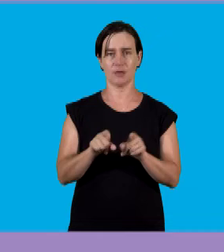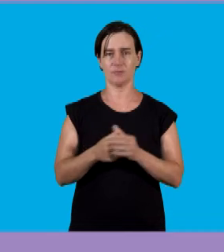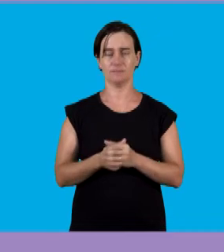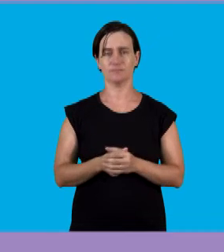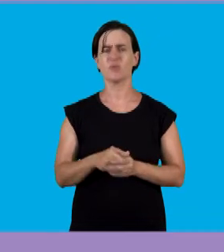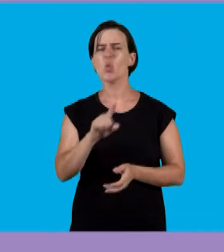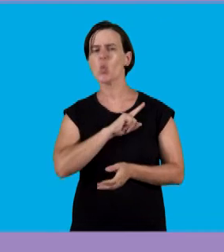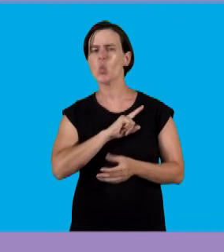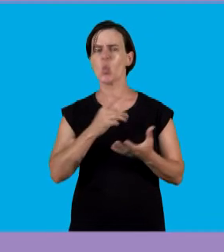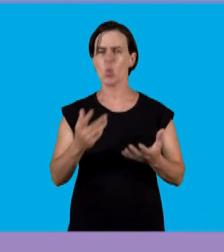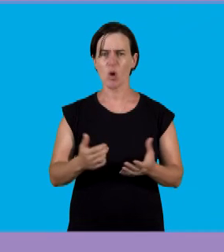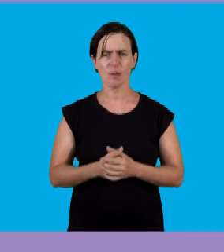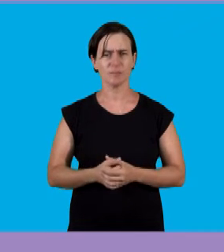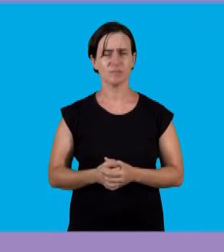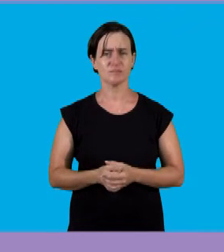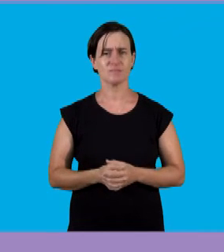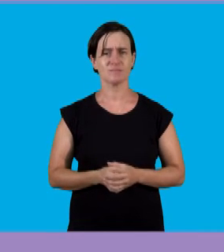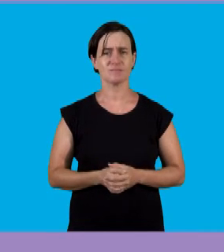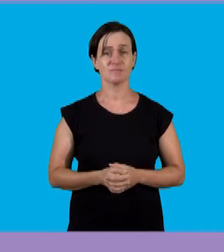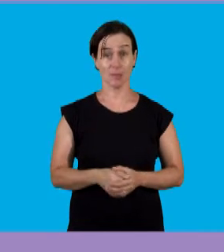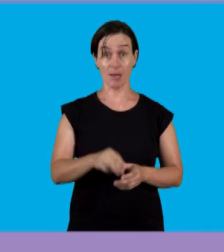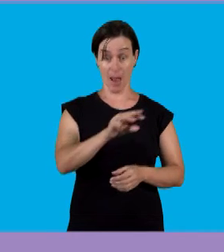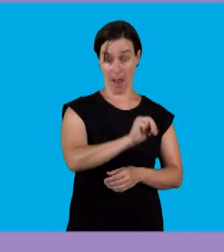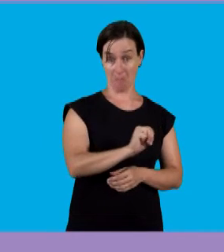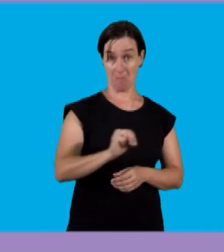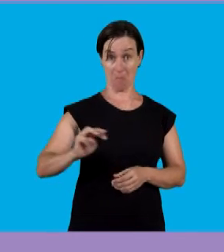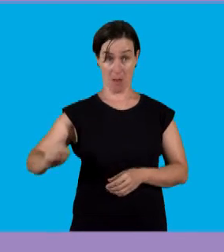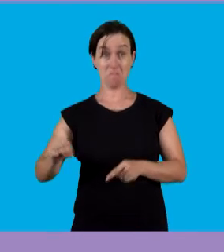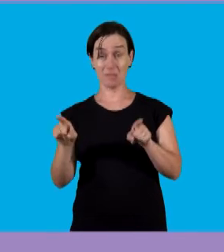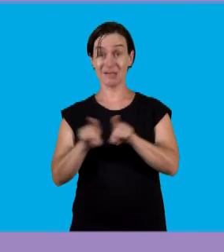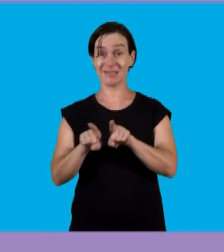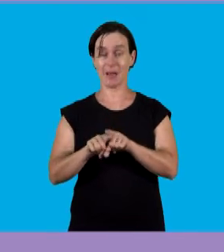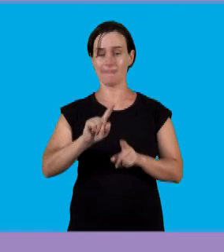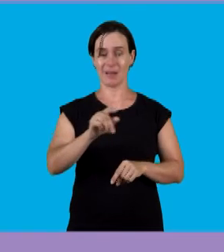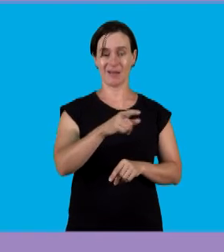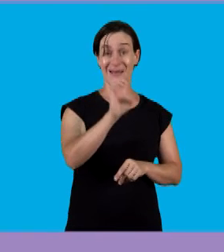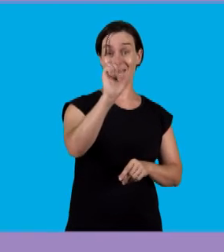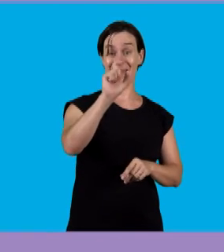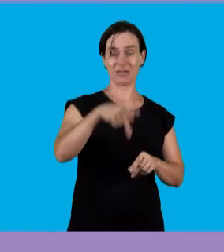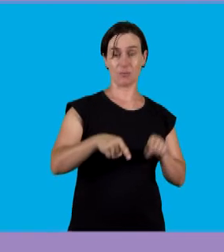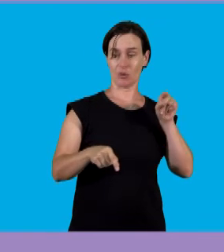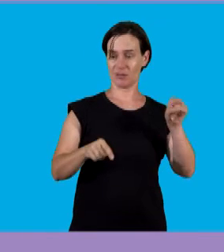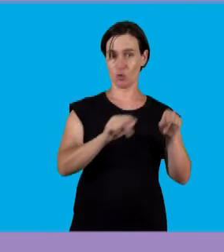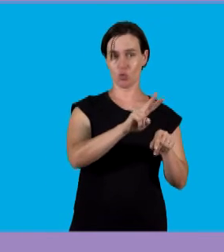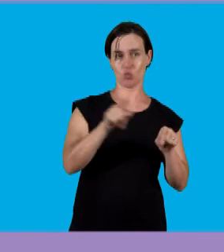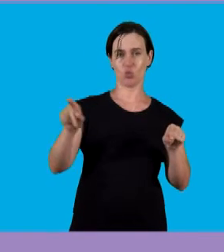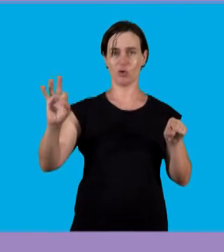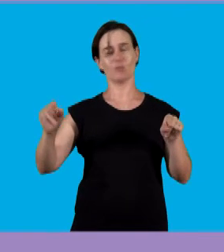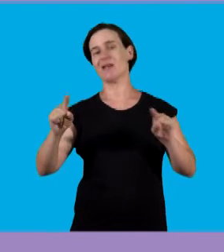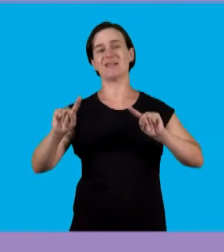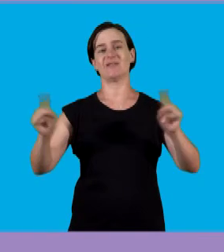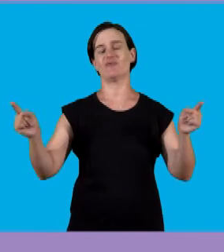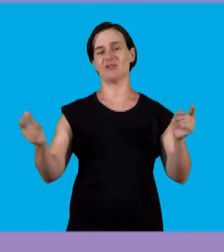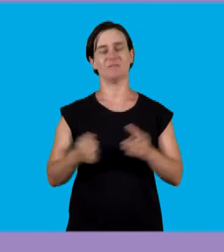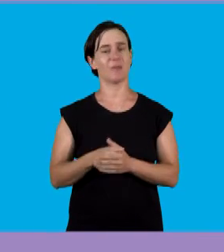these two are not like terms, and the reason why they are not like terms is because yes, they have the same variable, but the exponent